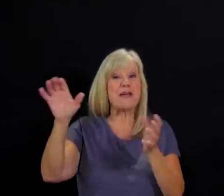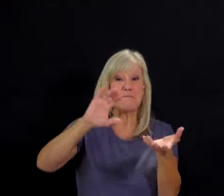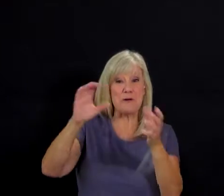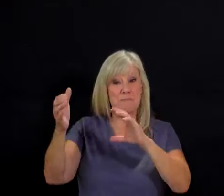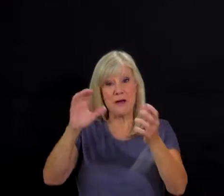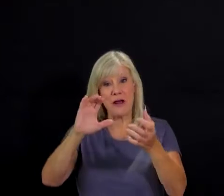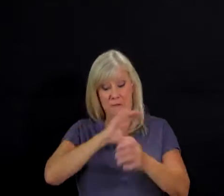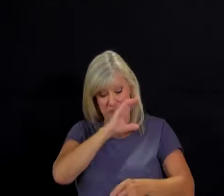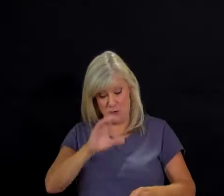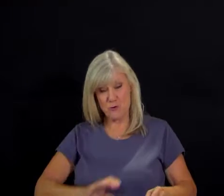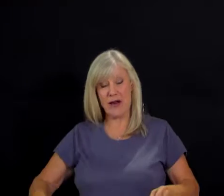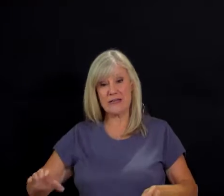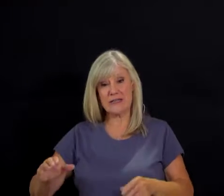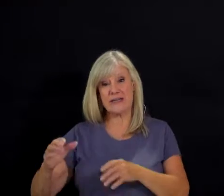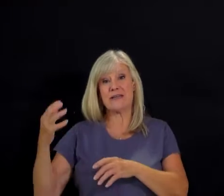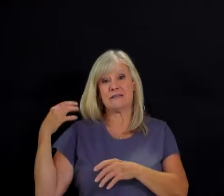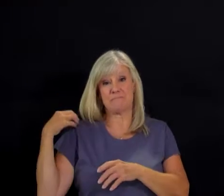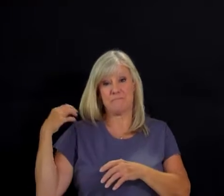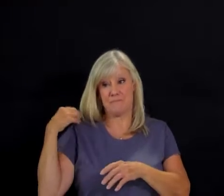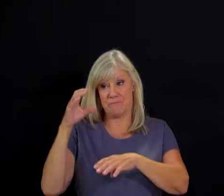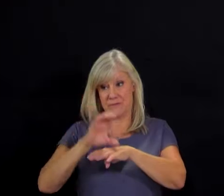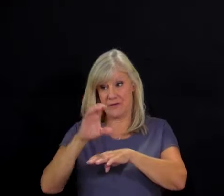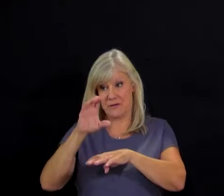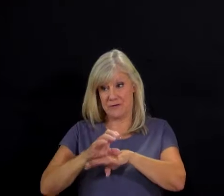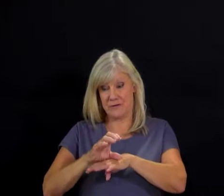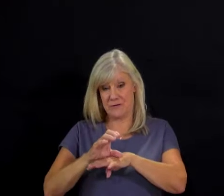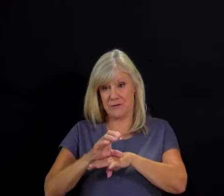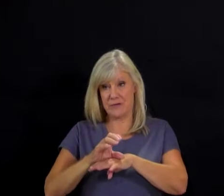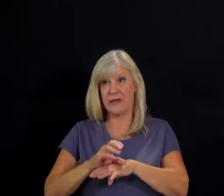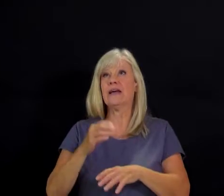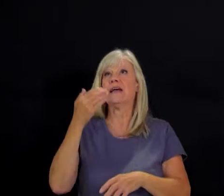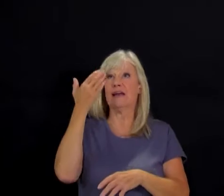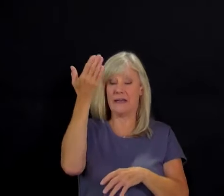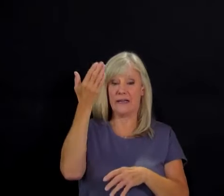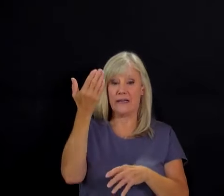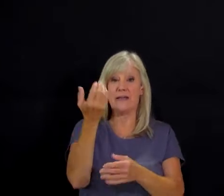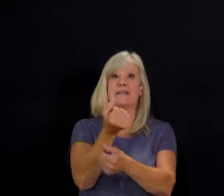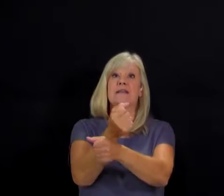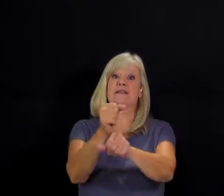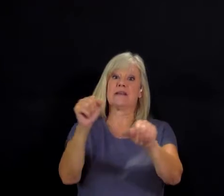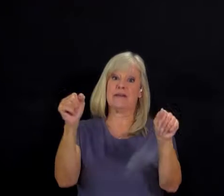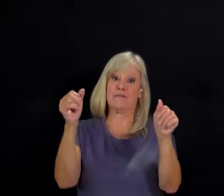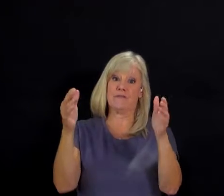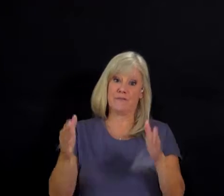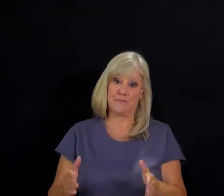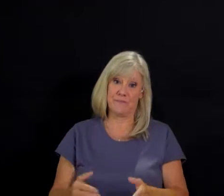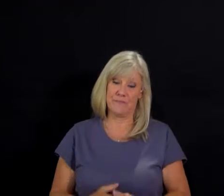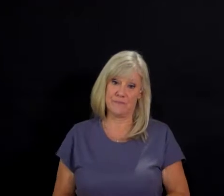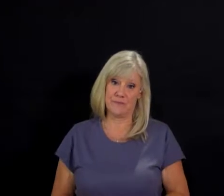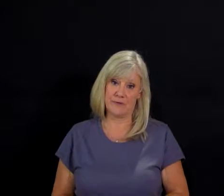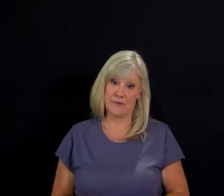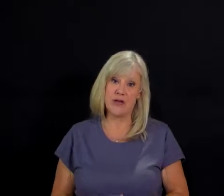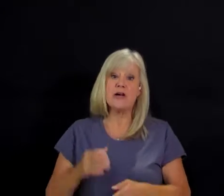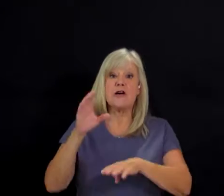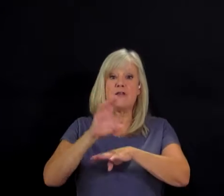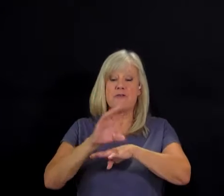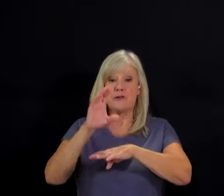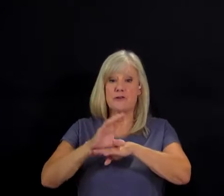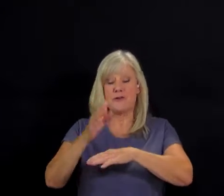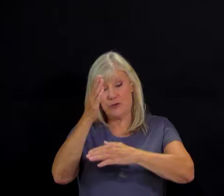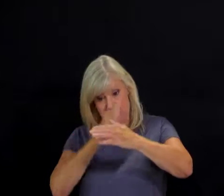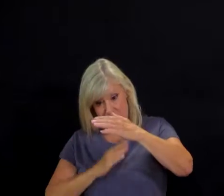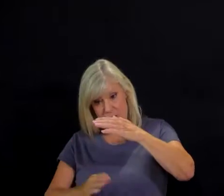church, as he himself the Savior of the body. As the church is subordinate